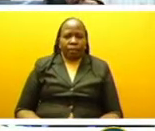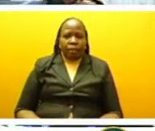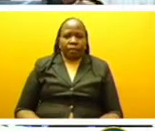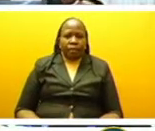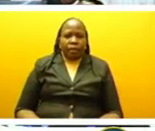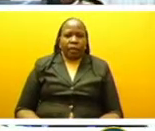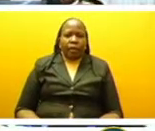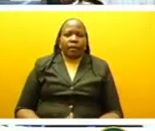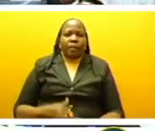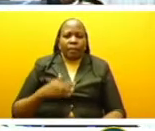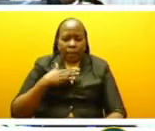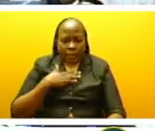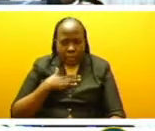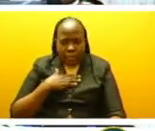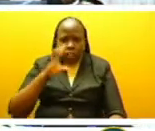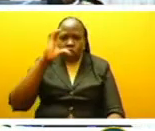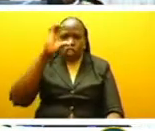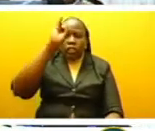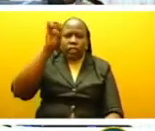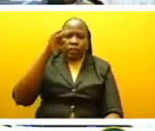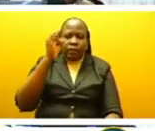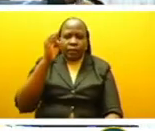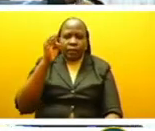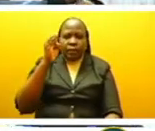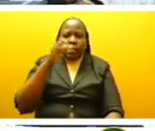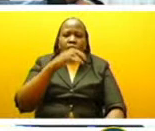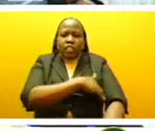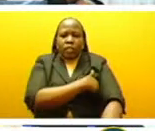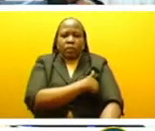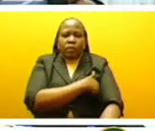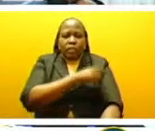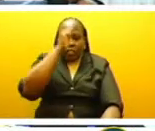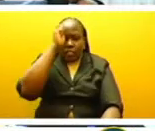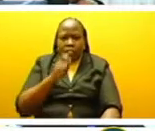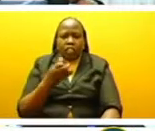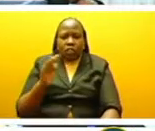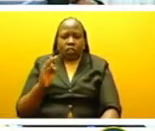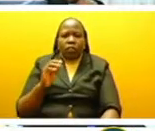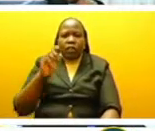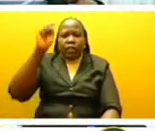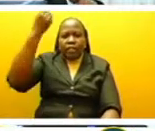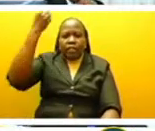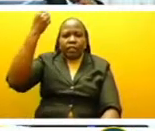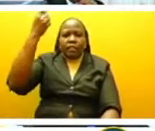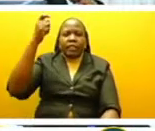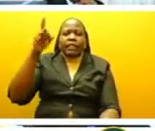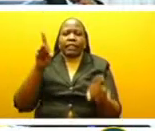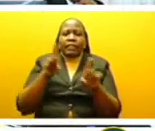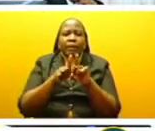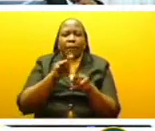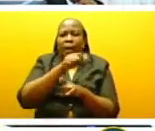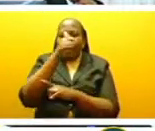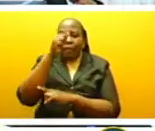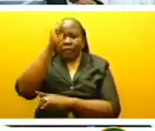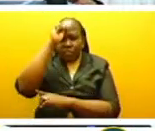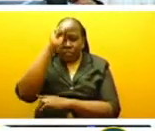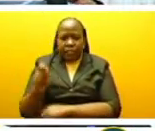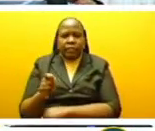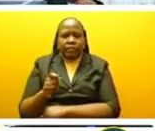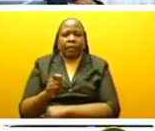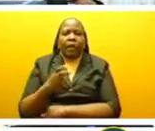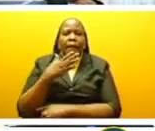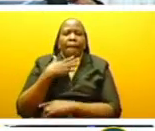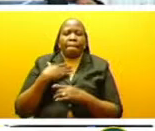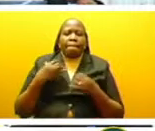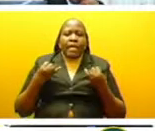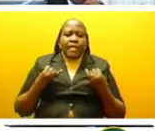CJ, Chief Justice of the Republic of Kenya, my Ladyship, the Deputy Chief Justice and Associate Justice of Supreme Court, I will try to